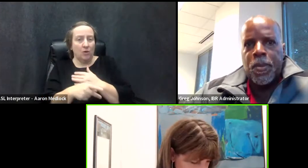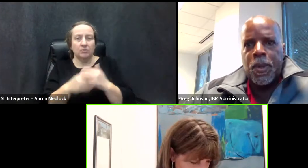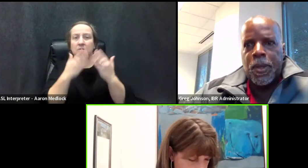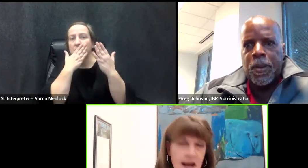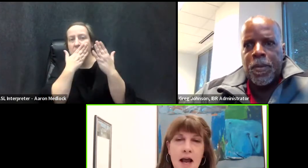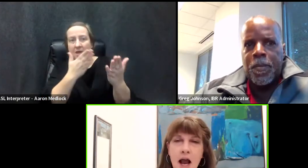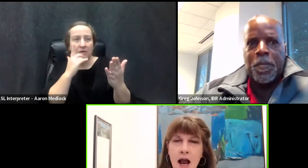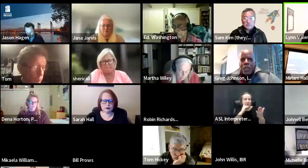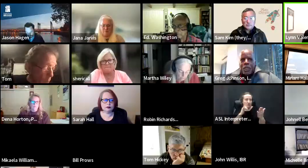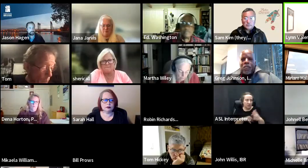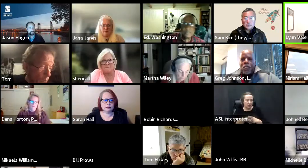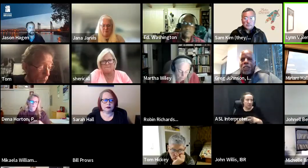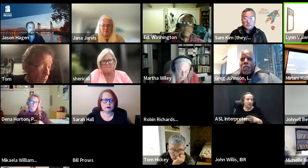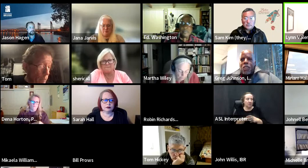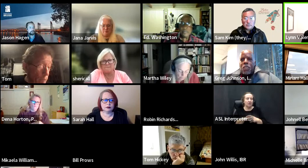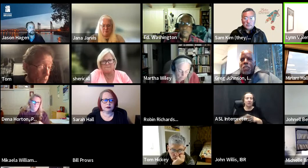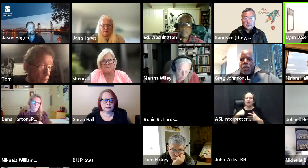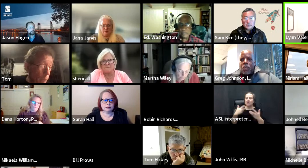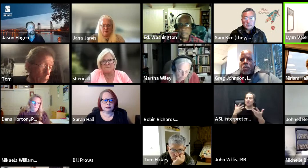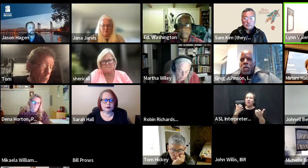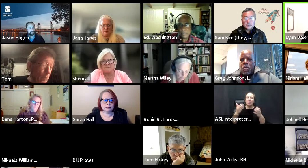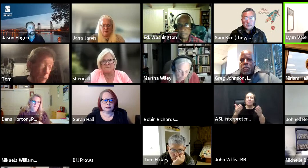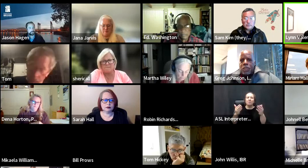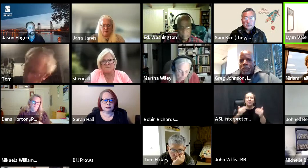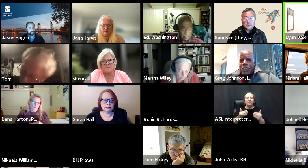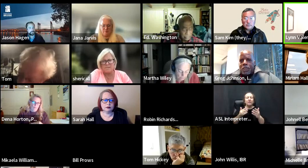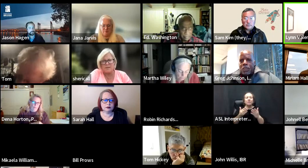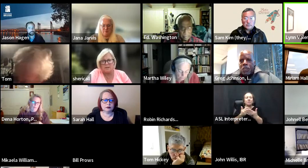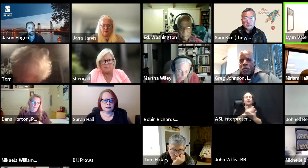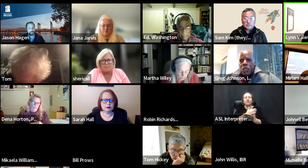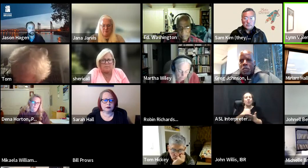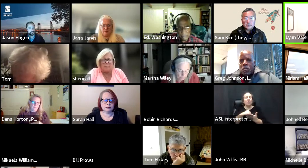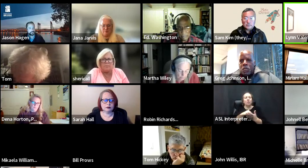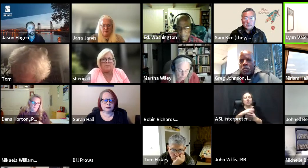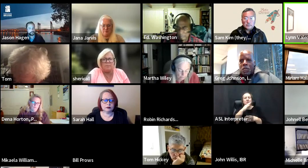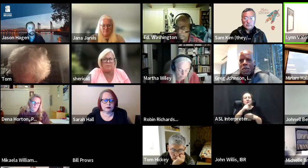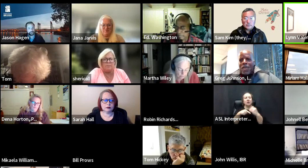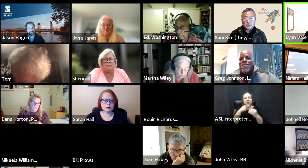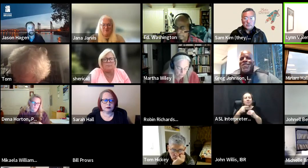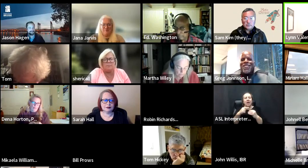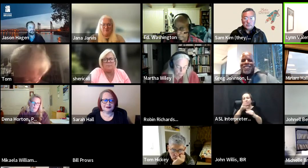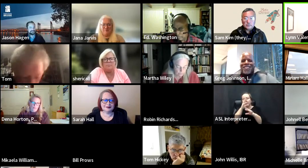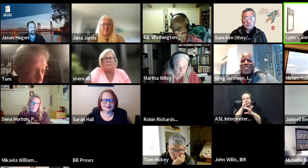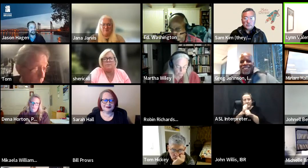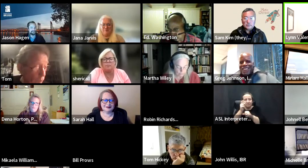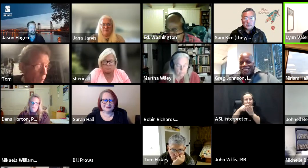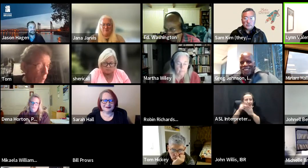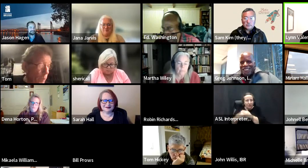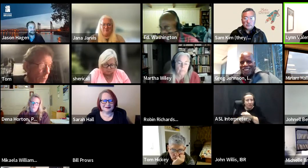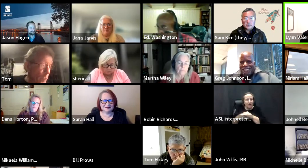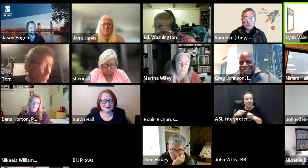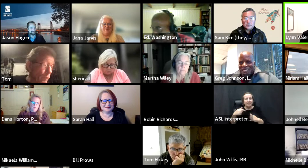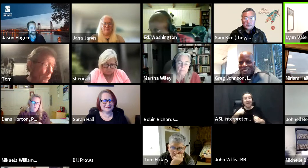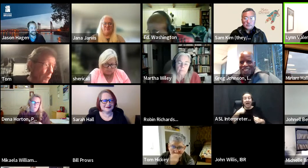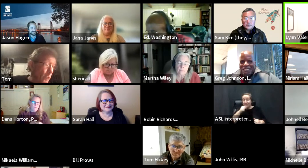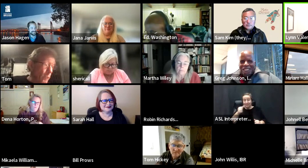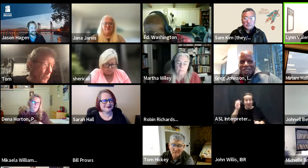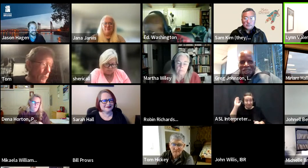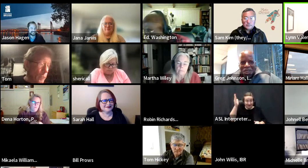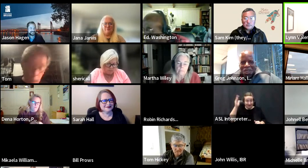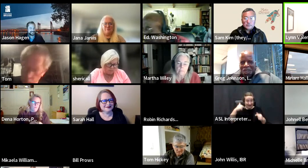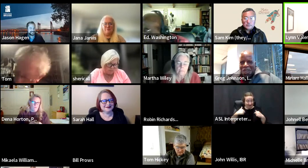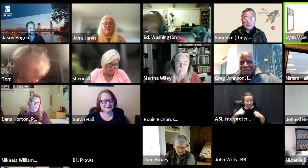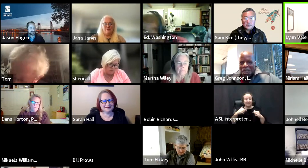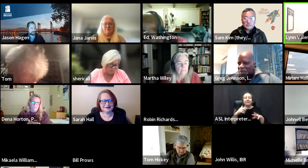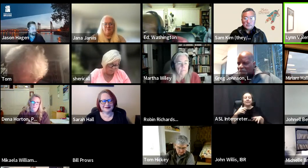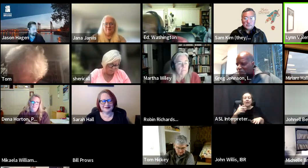you for that. I wanted to, before we get into the dense and captivating program that I'm not presenting, I do